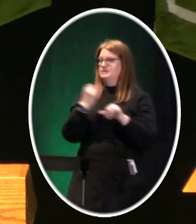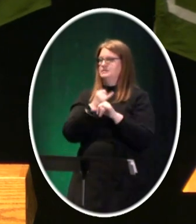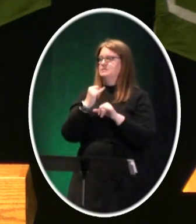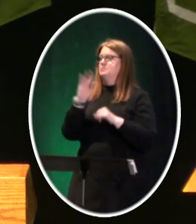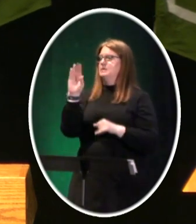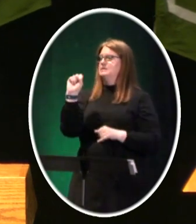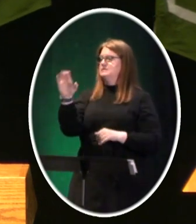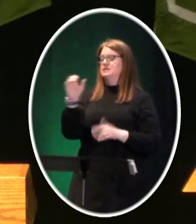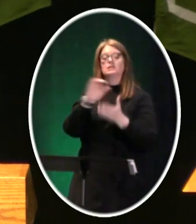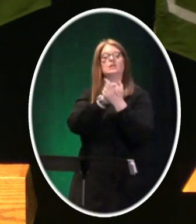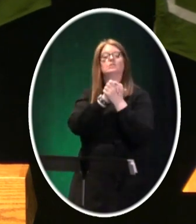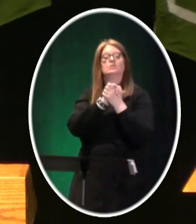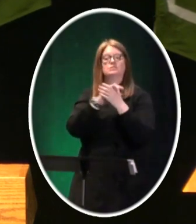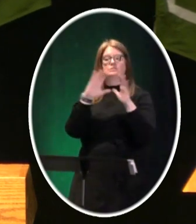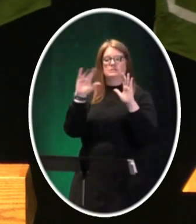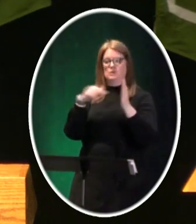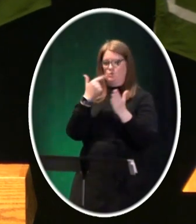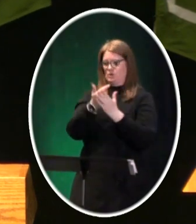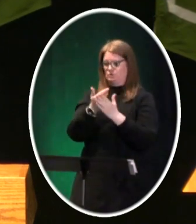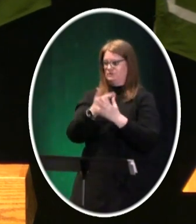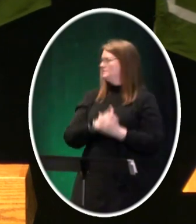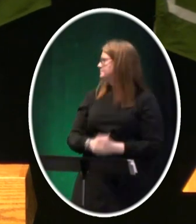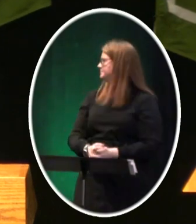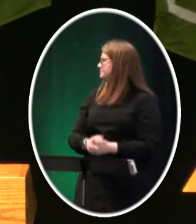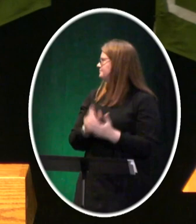State College. Congratulations, graduates.